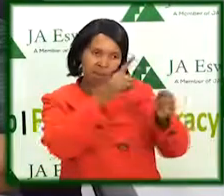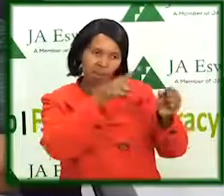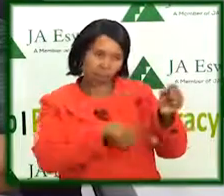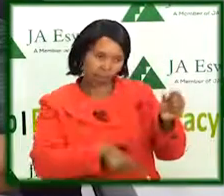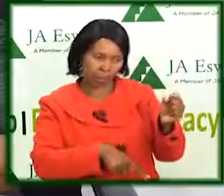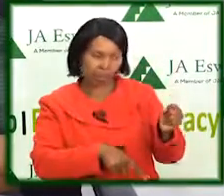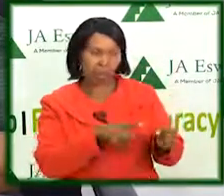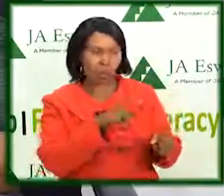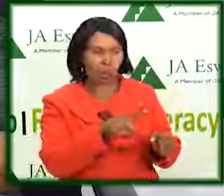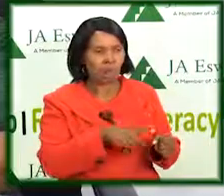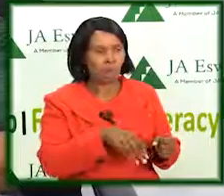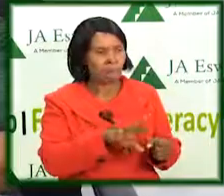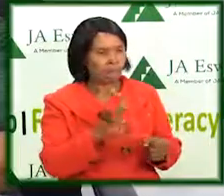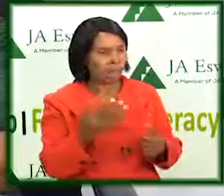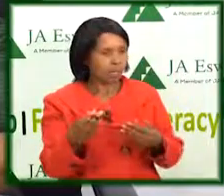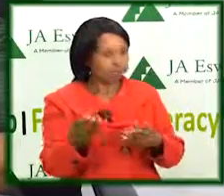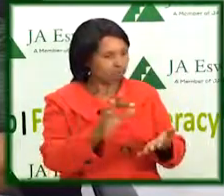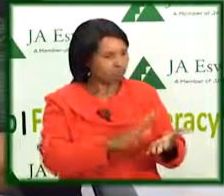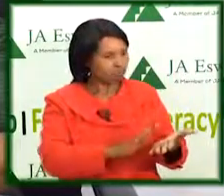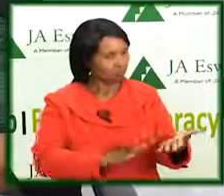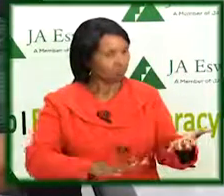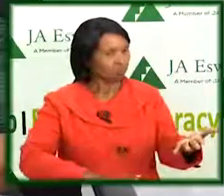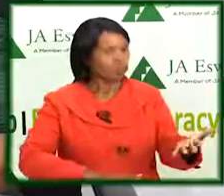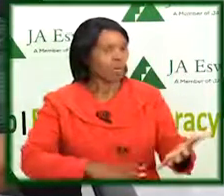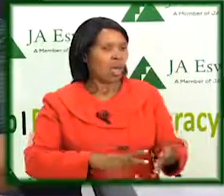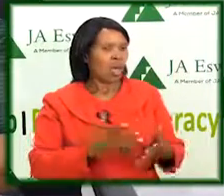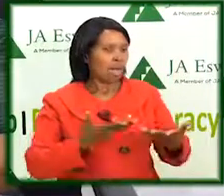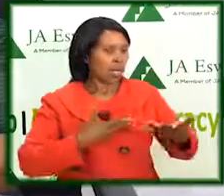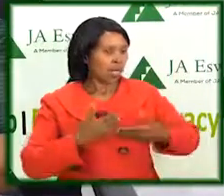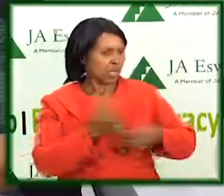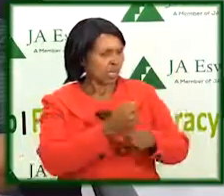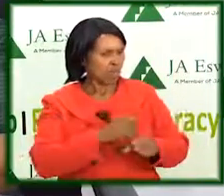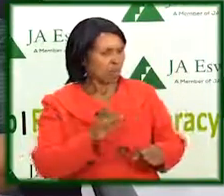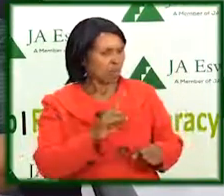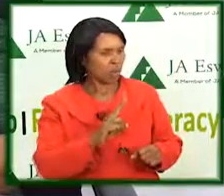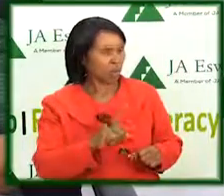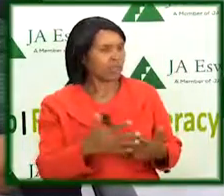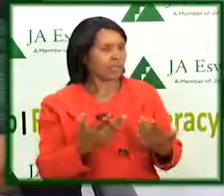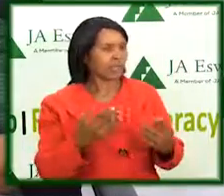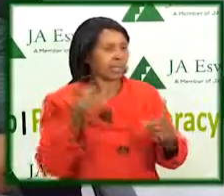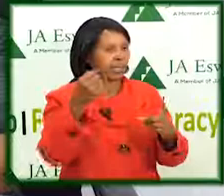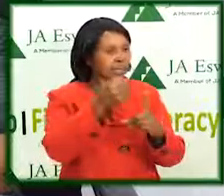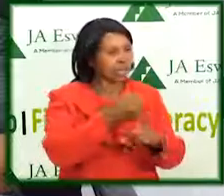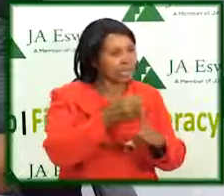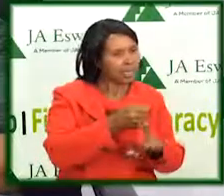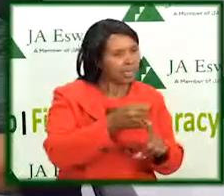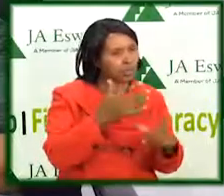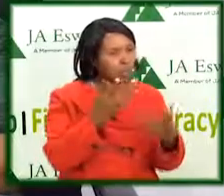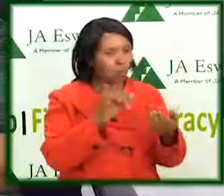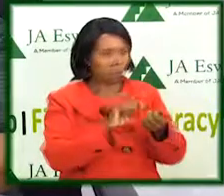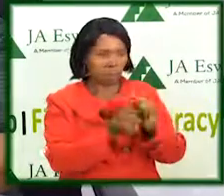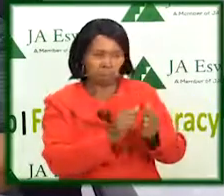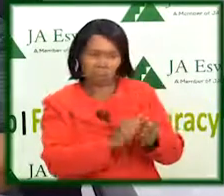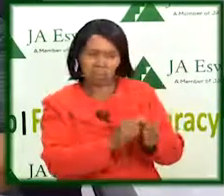business about, what were the challenges that were encountered, how did you overcome them. We have the